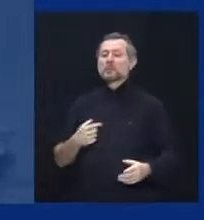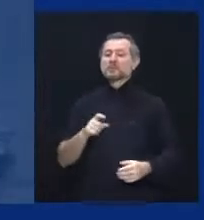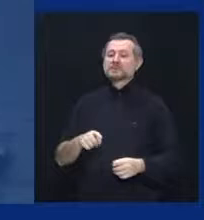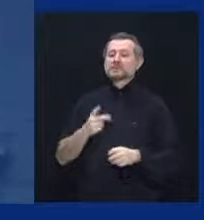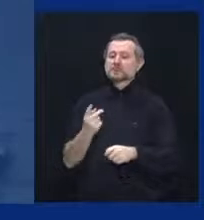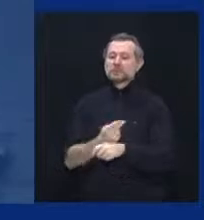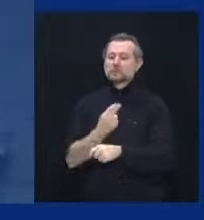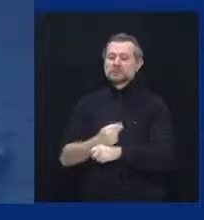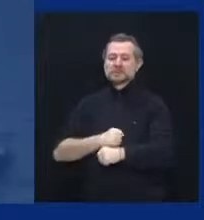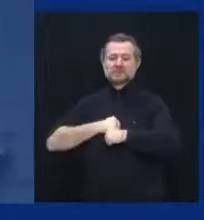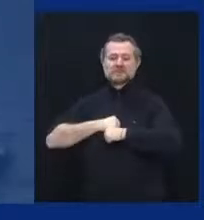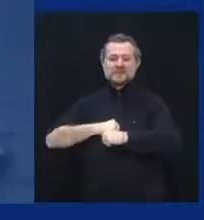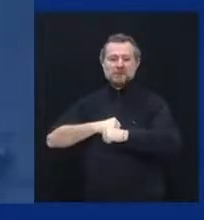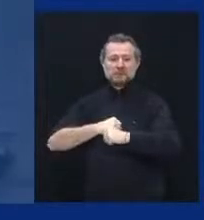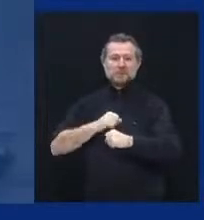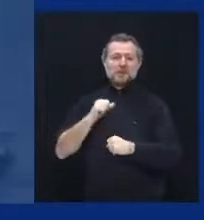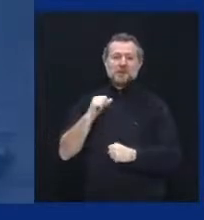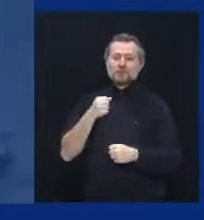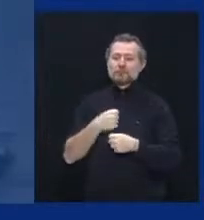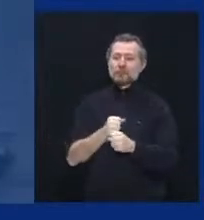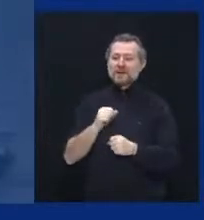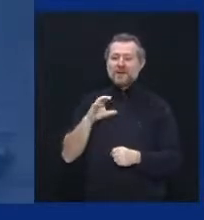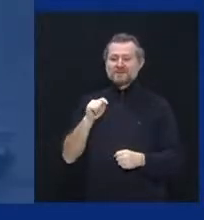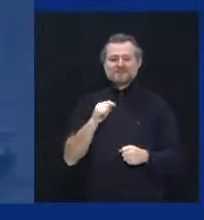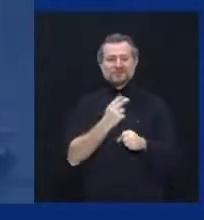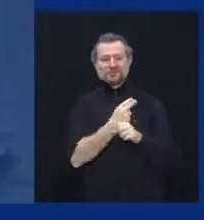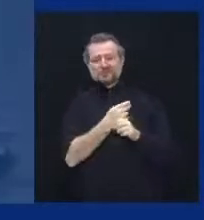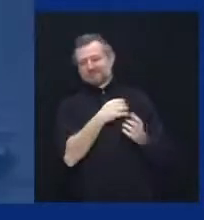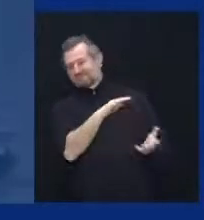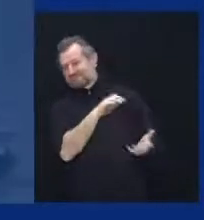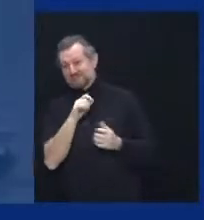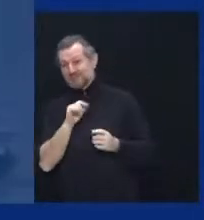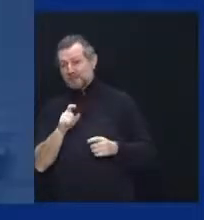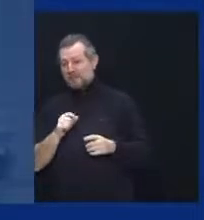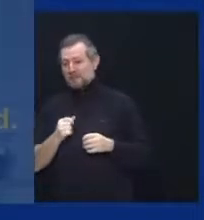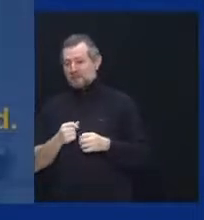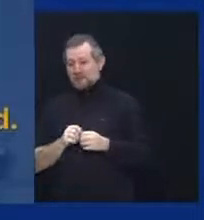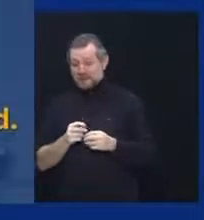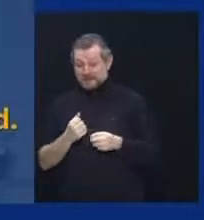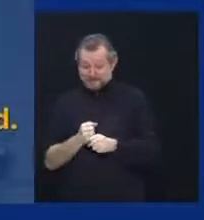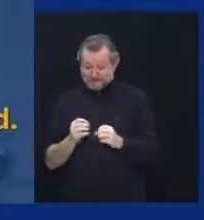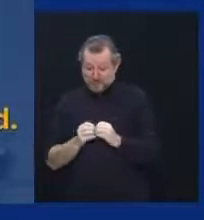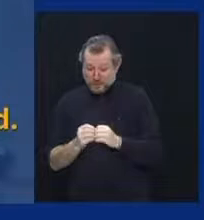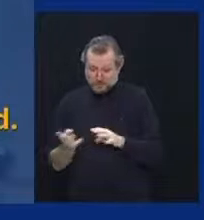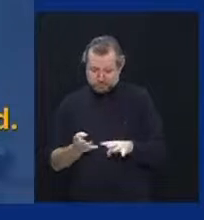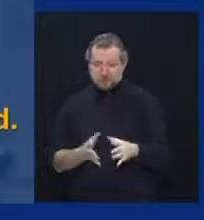Let's increase our manufacturing capacity of the drug.